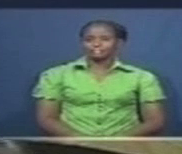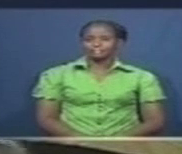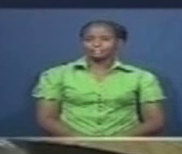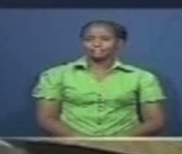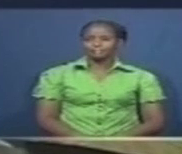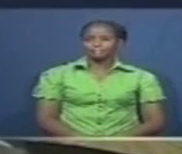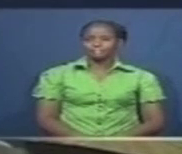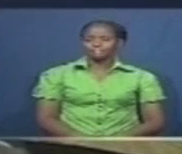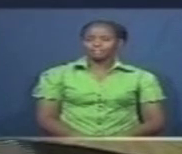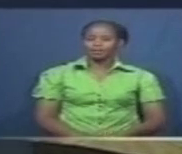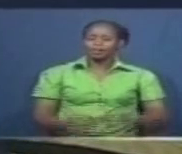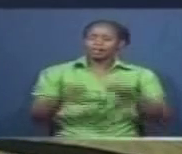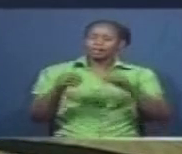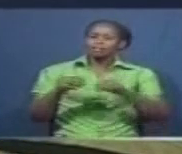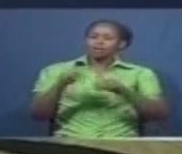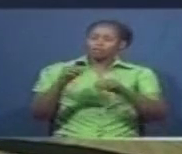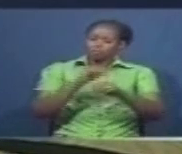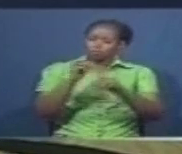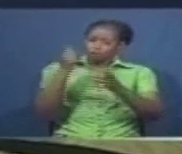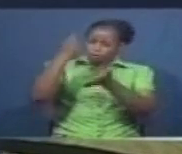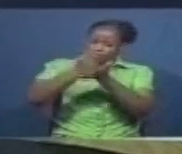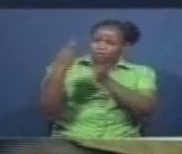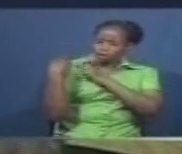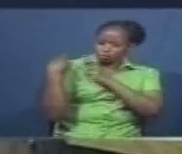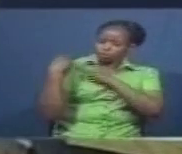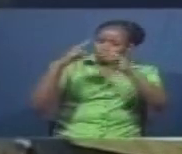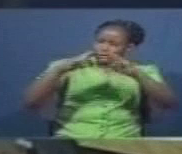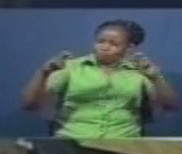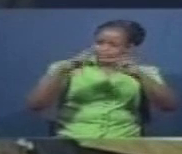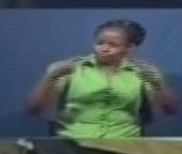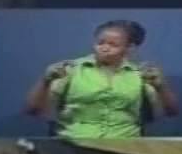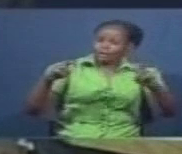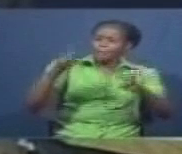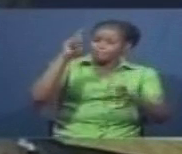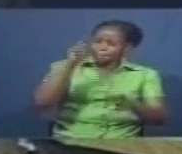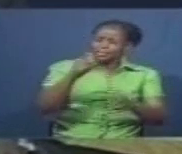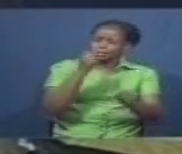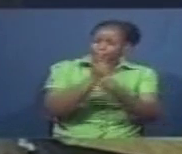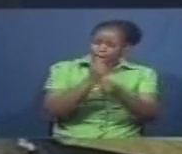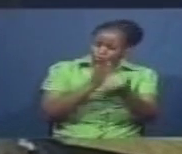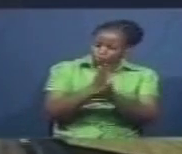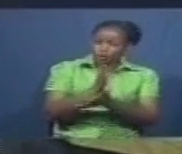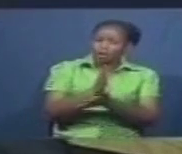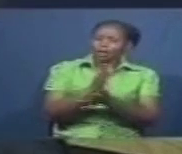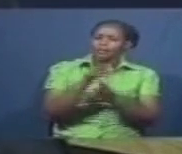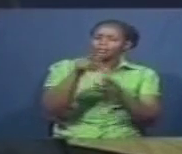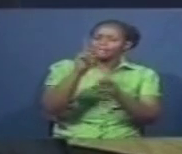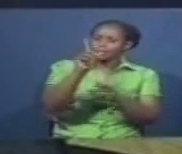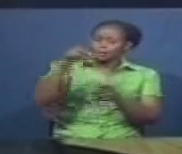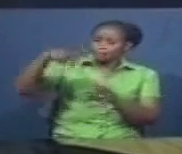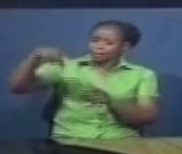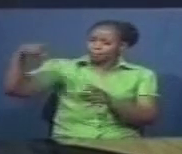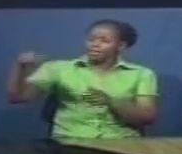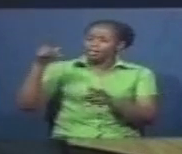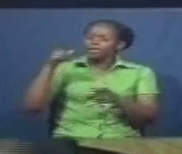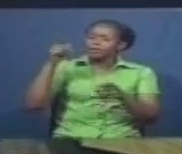the investigating authority must ensure that the Director of Public Prosecutions has received